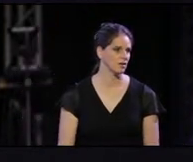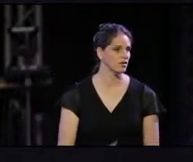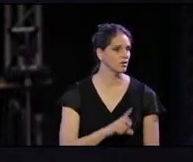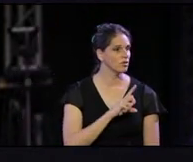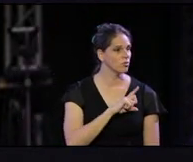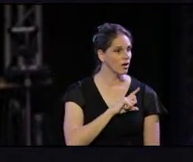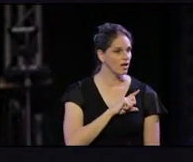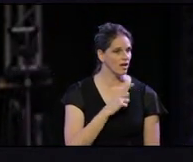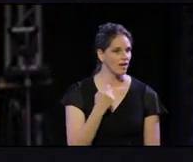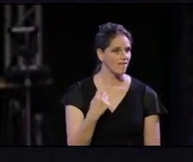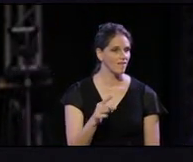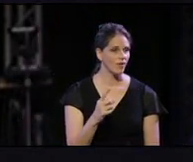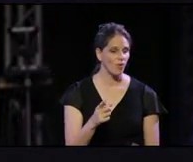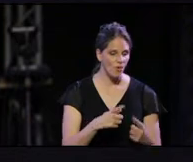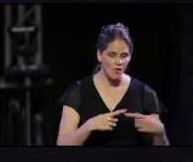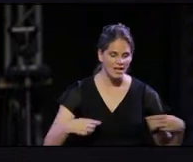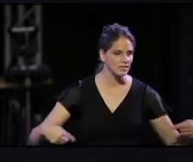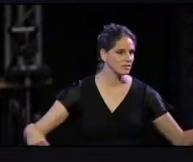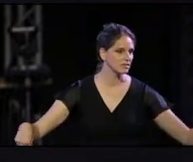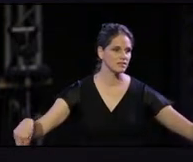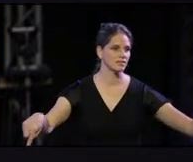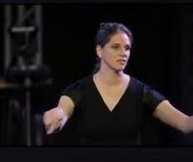salvation of the world.